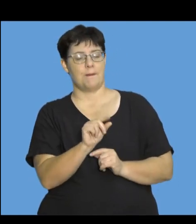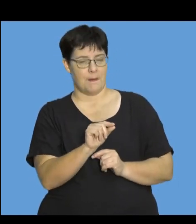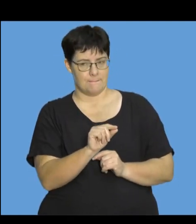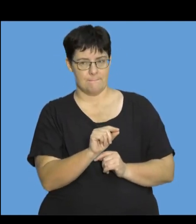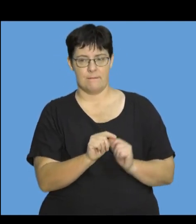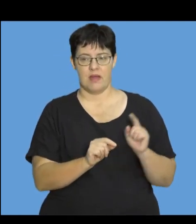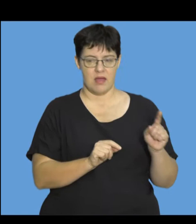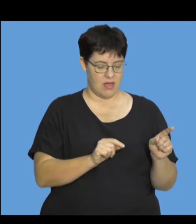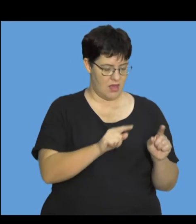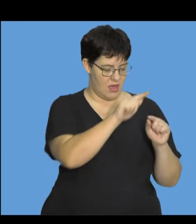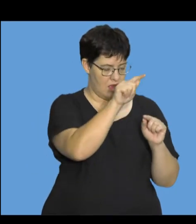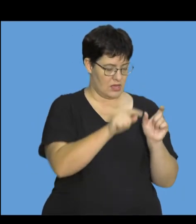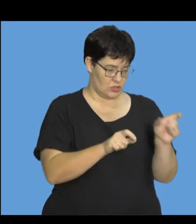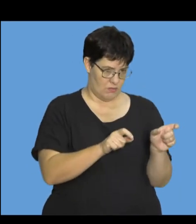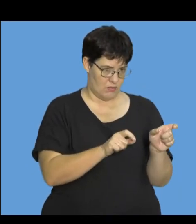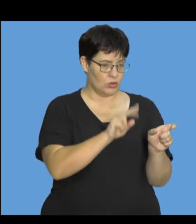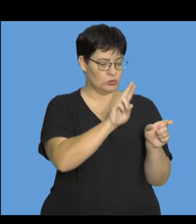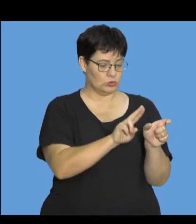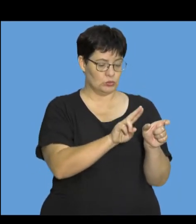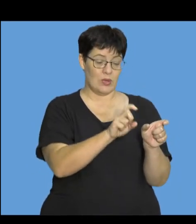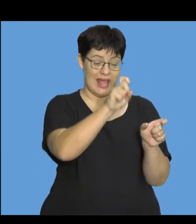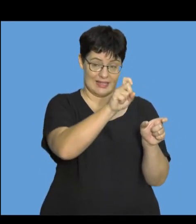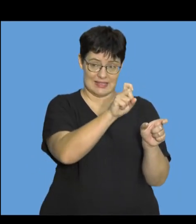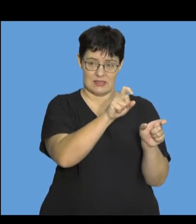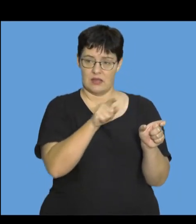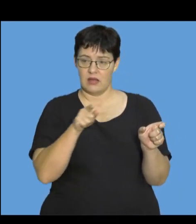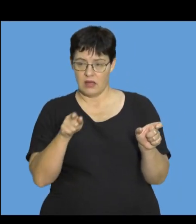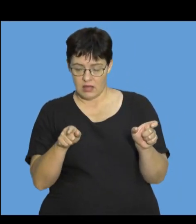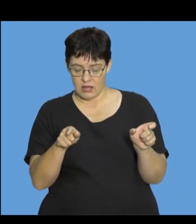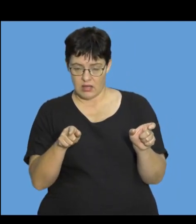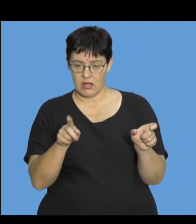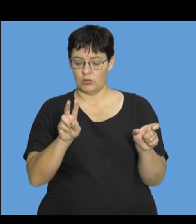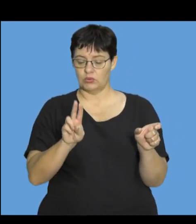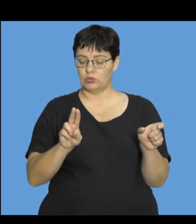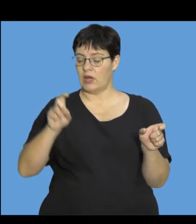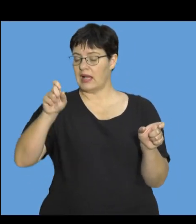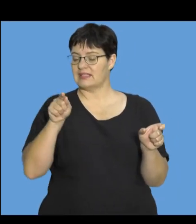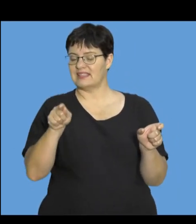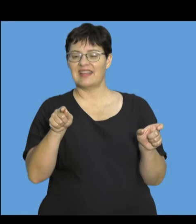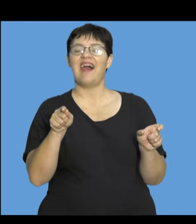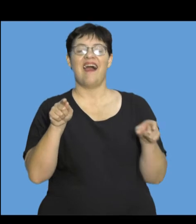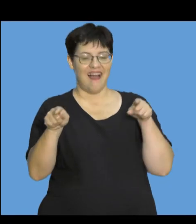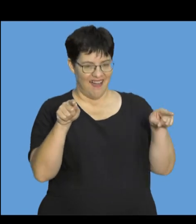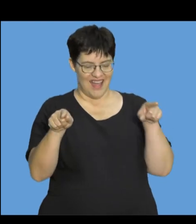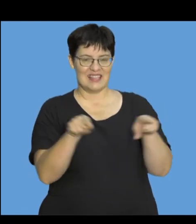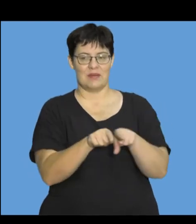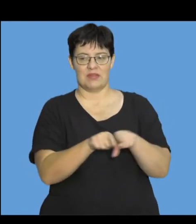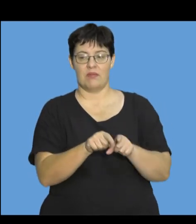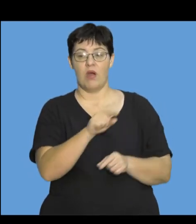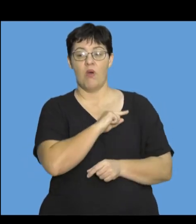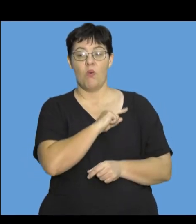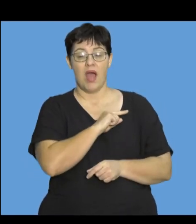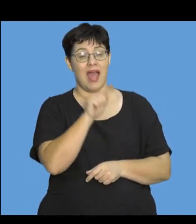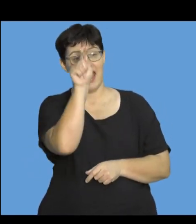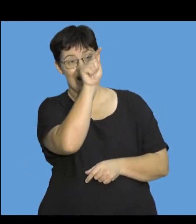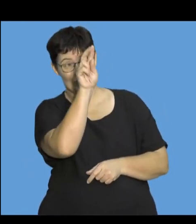the first term here is 2 to the exponent of x. So the exponent is the same as that one. But